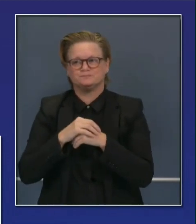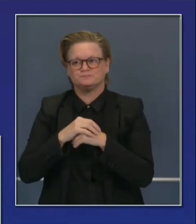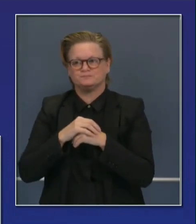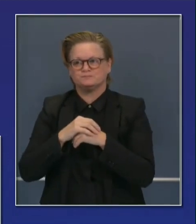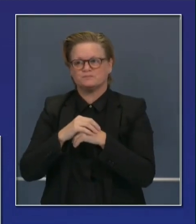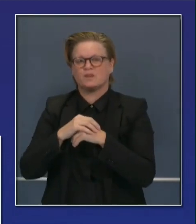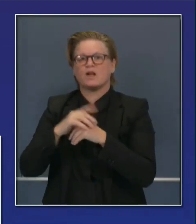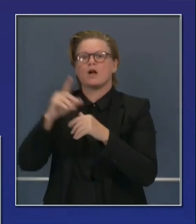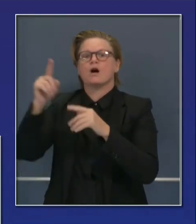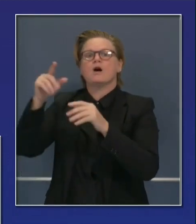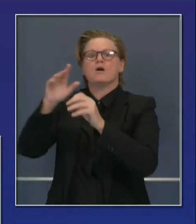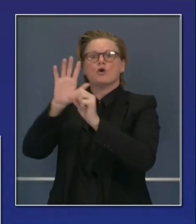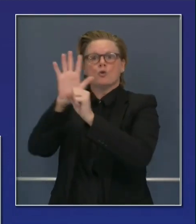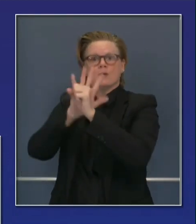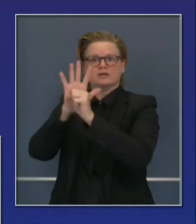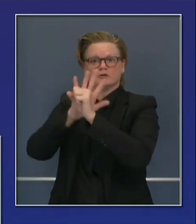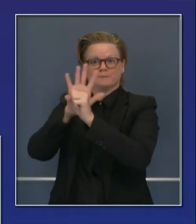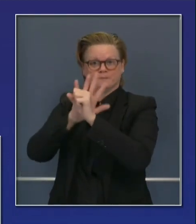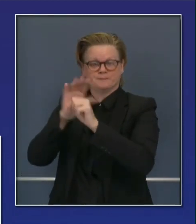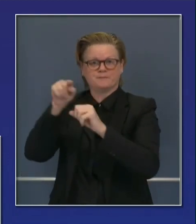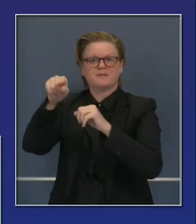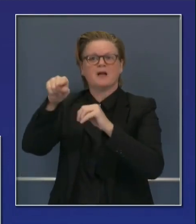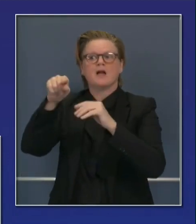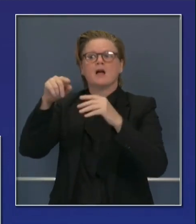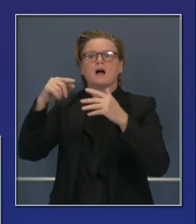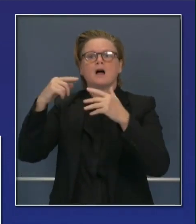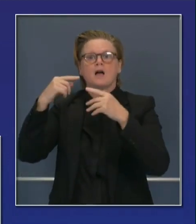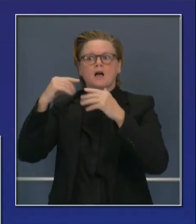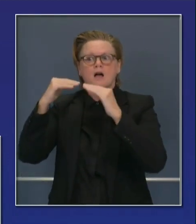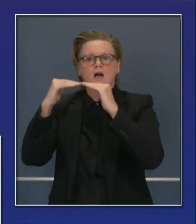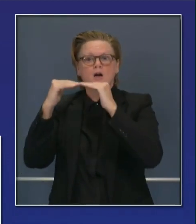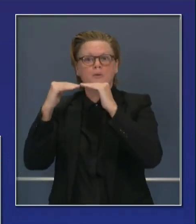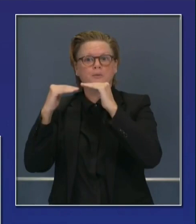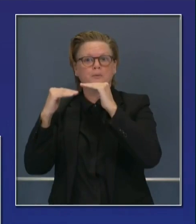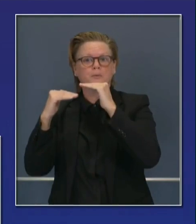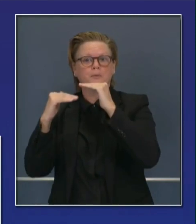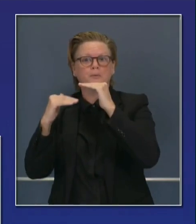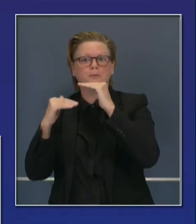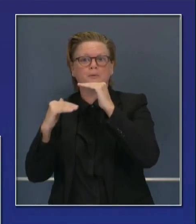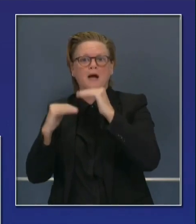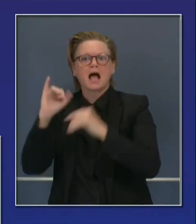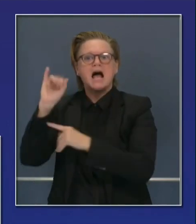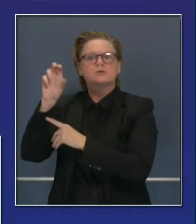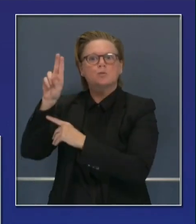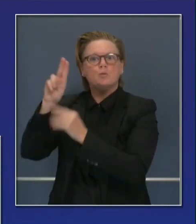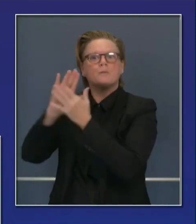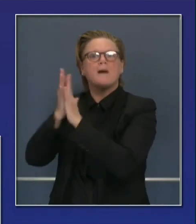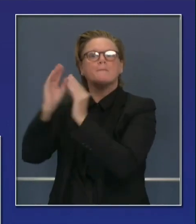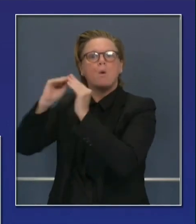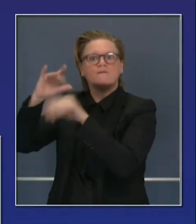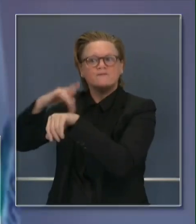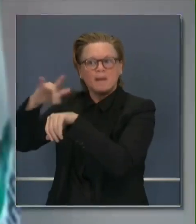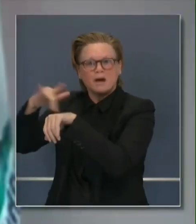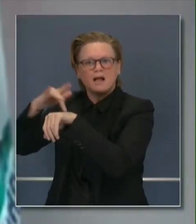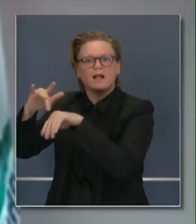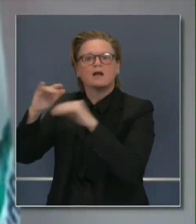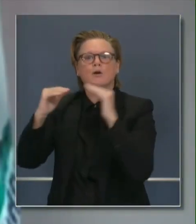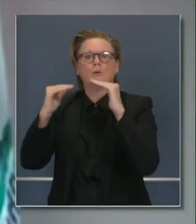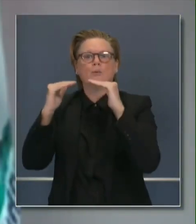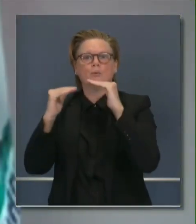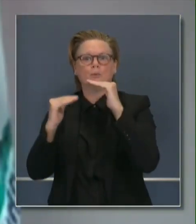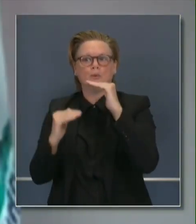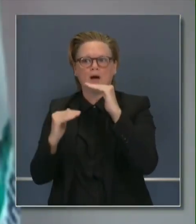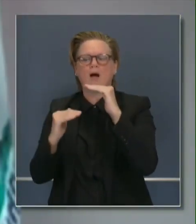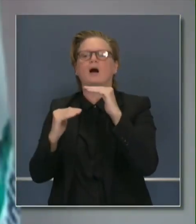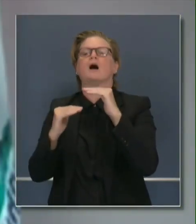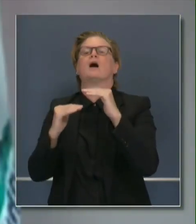ICU capacity remaining trigger. At 3 weeks, we will look at transmission rates at that moment and the projections for